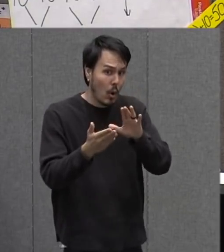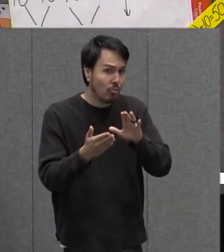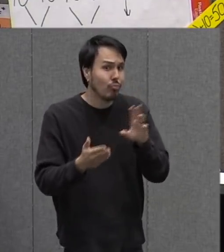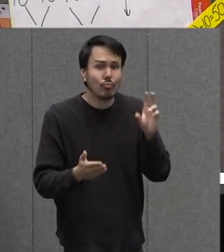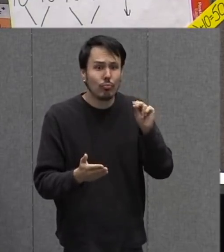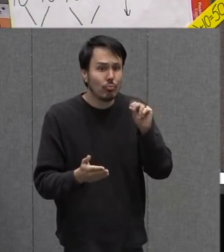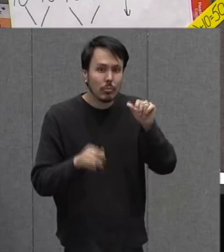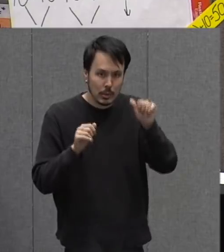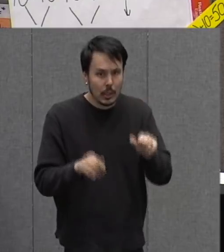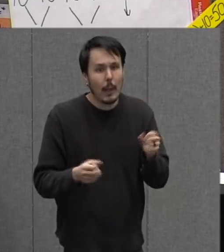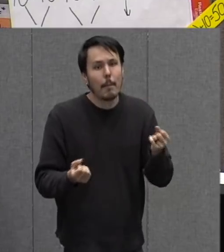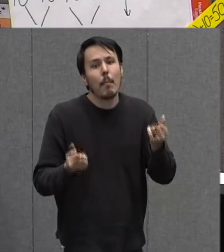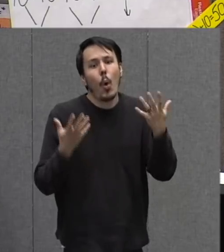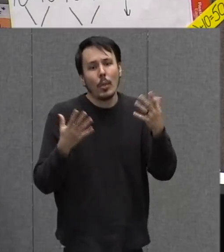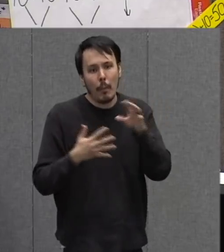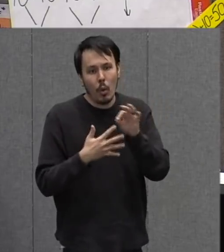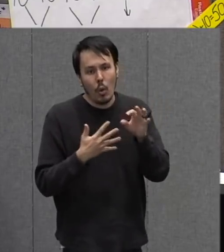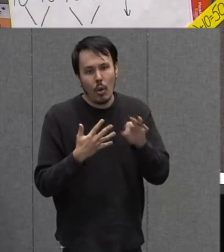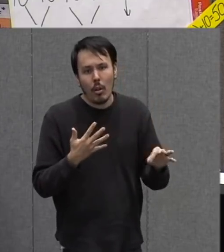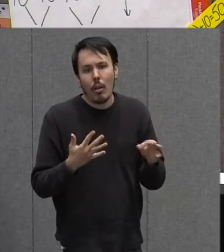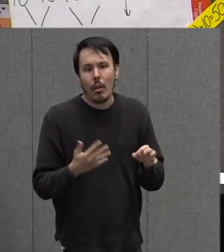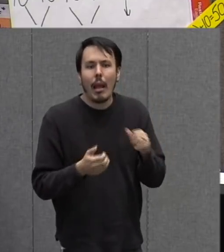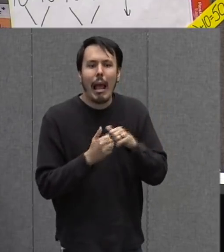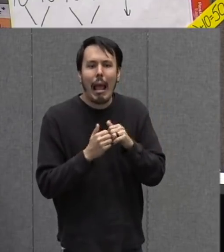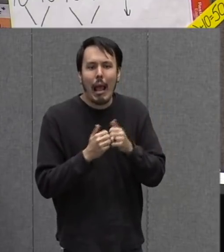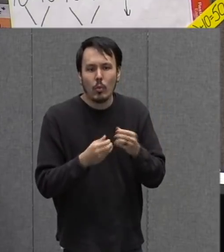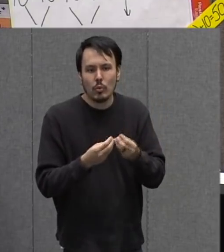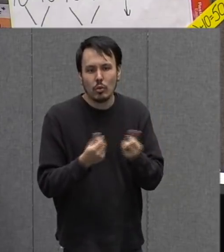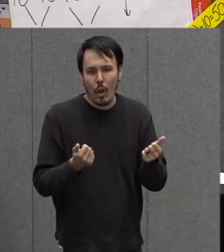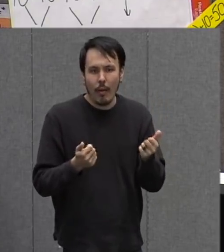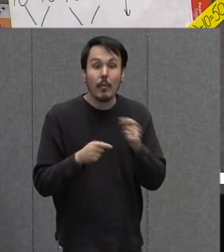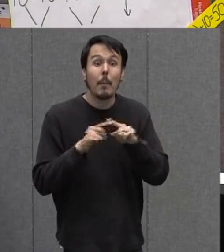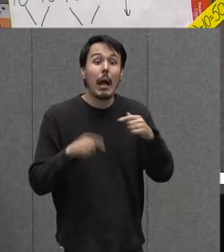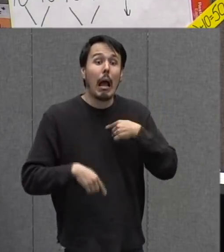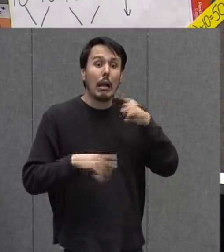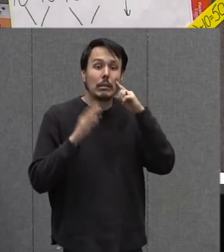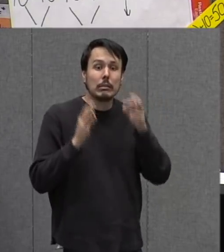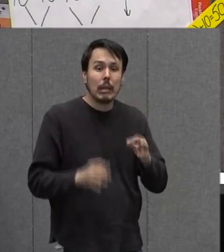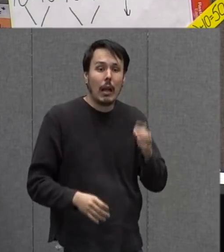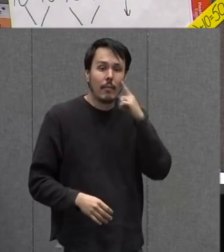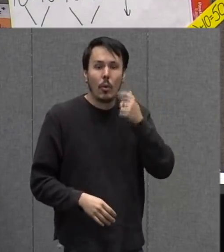an efficient way that I liked to use. So let's go ahead and let's look at that.